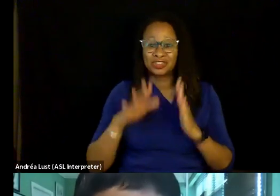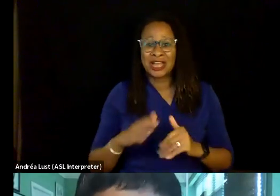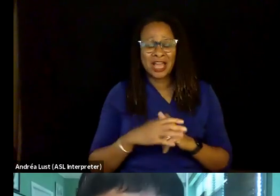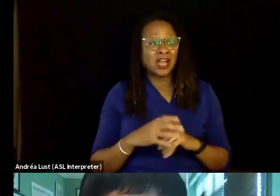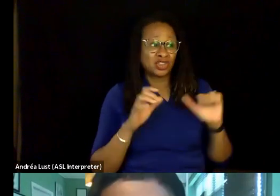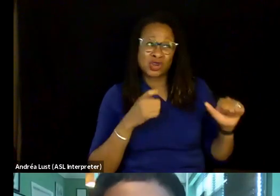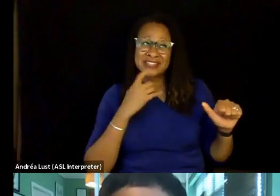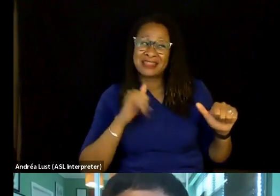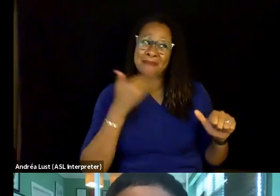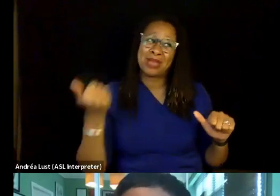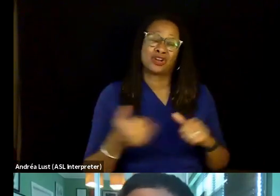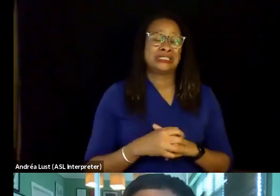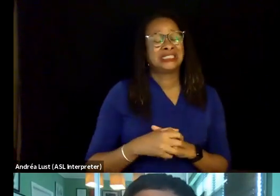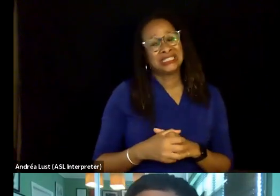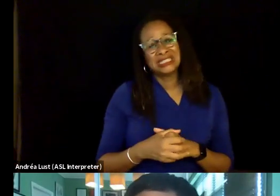said this better.